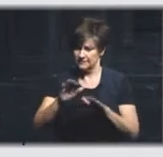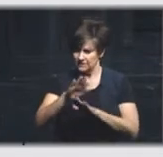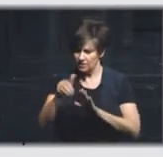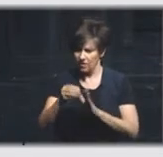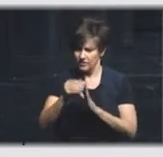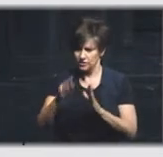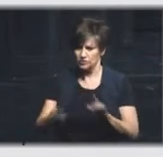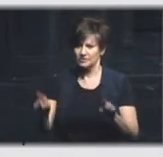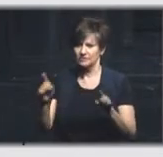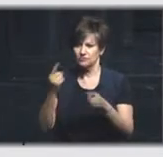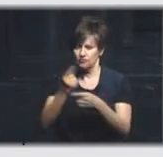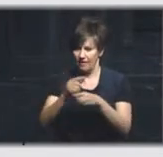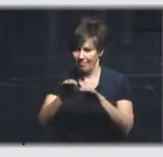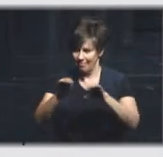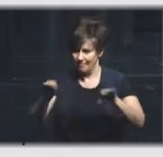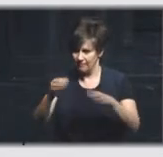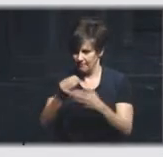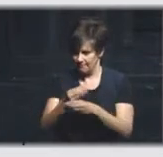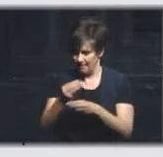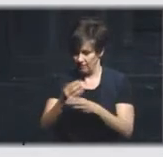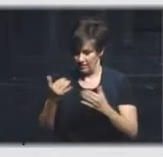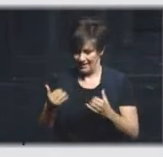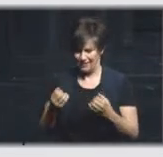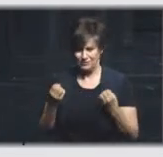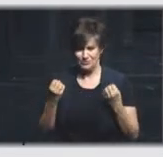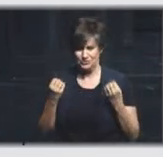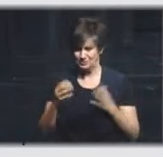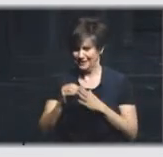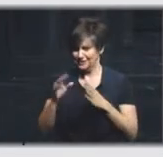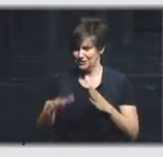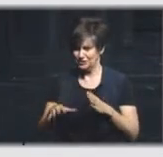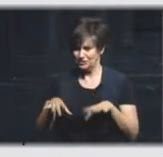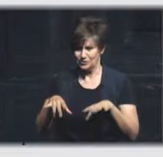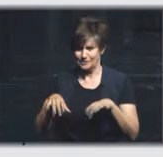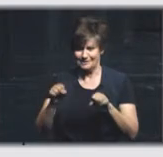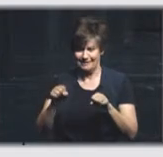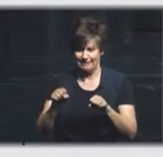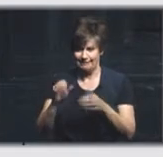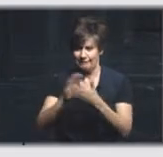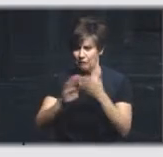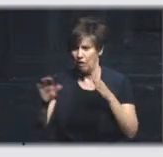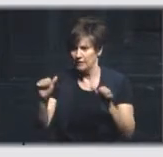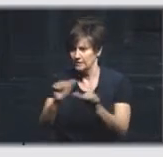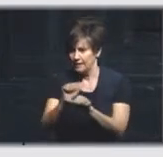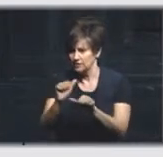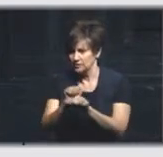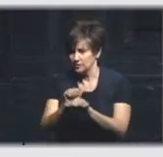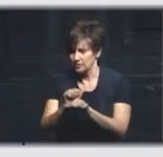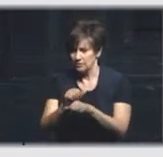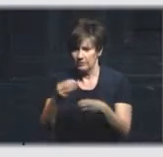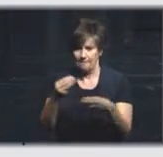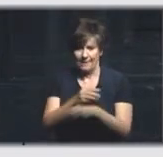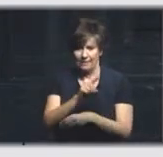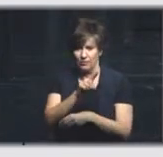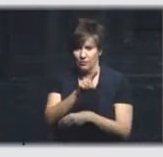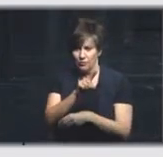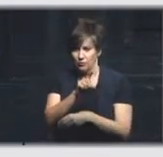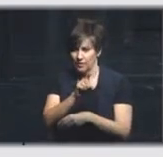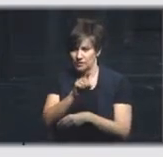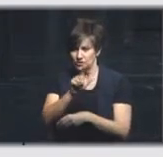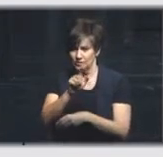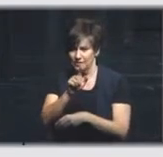right level math. Right now, we have far too many students who are taking college algebra, Math 121,